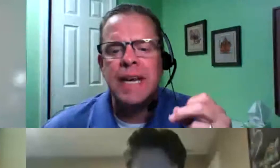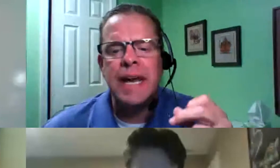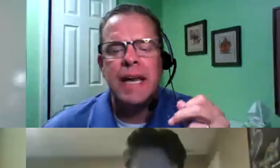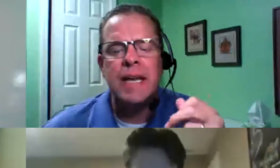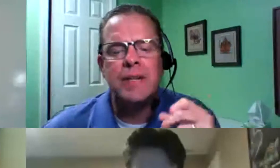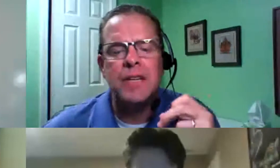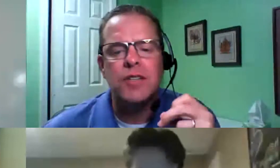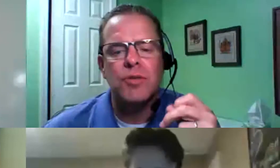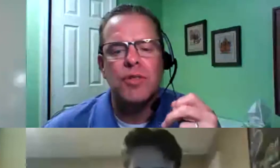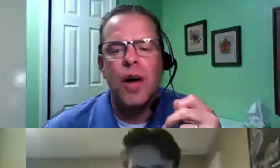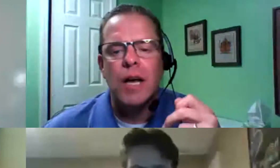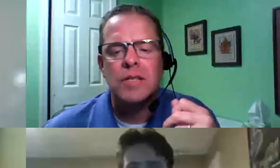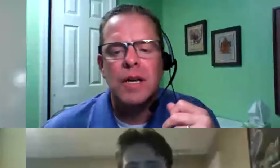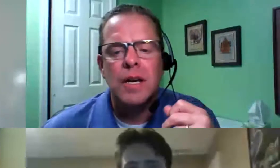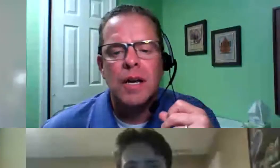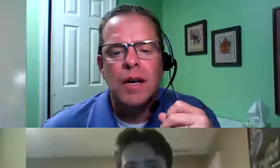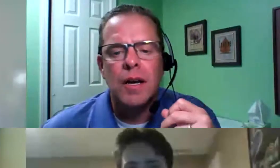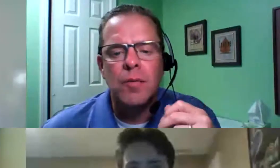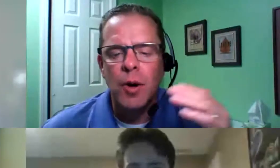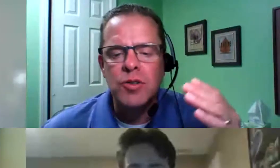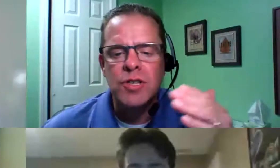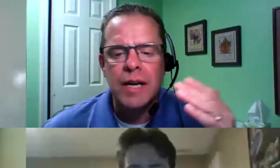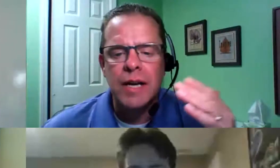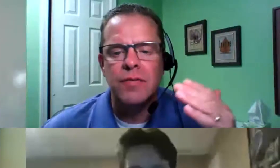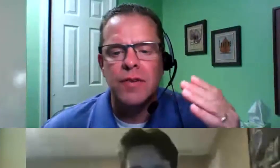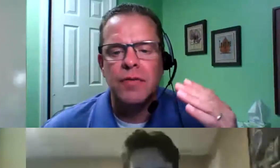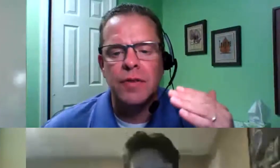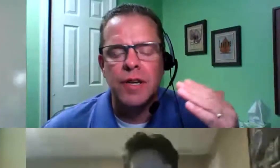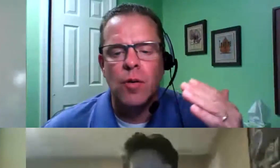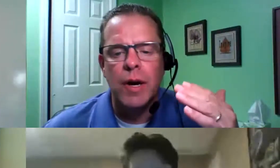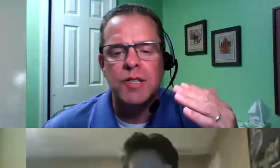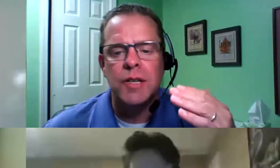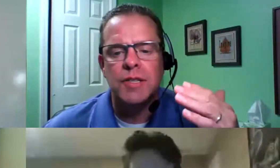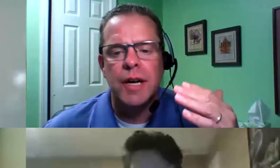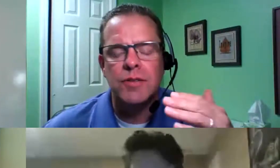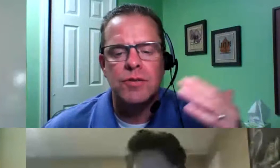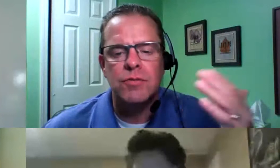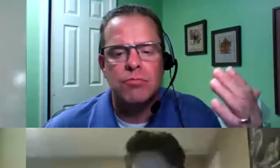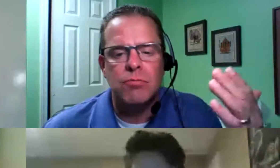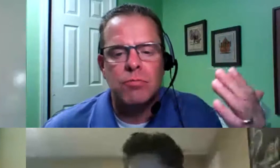we want to do today is get your thoughts on both sides of the